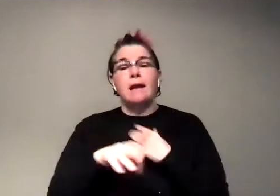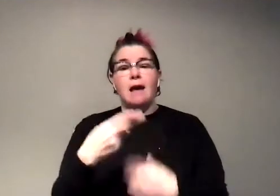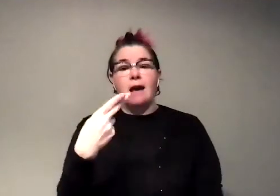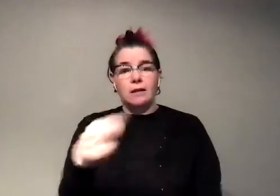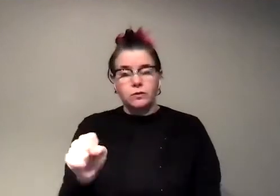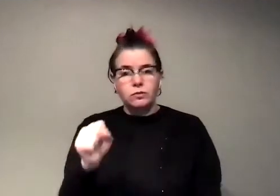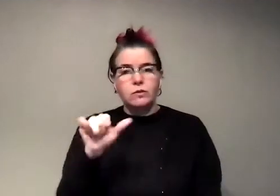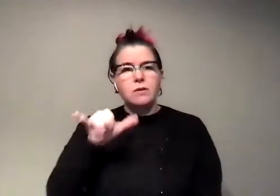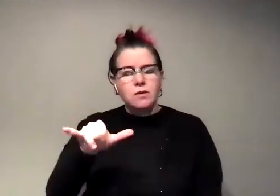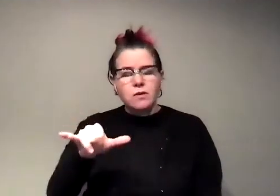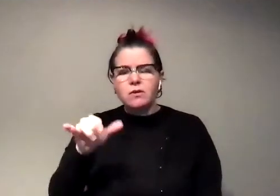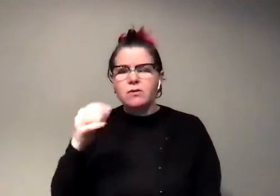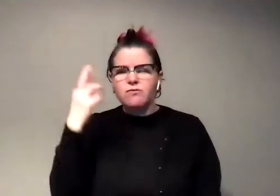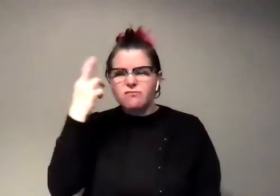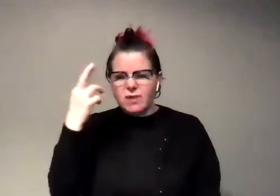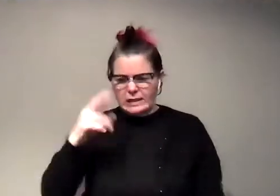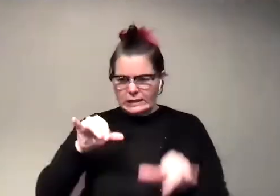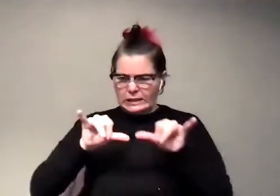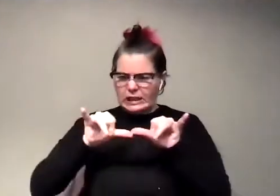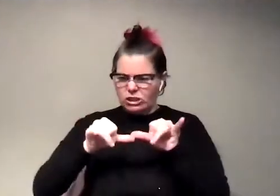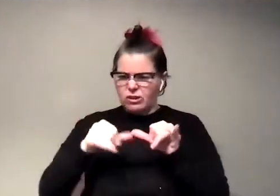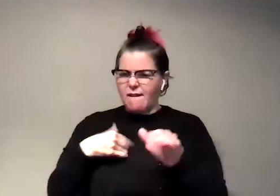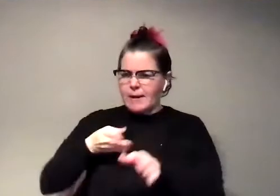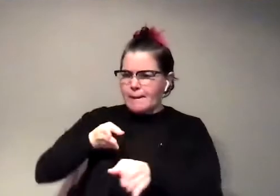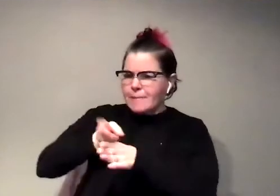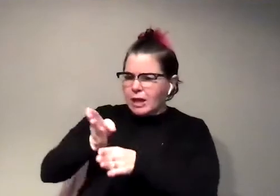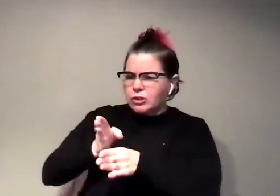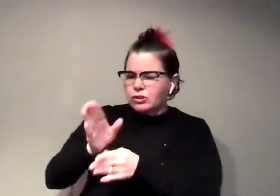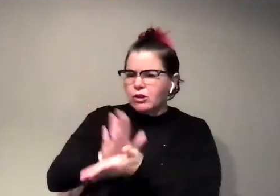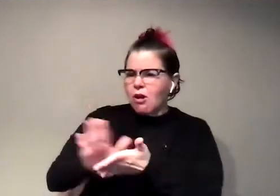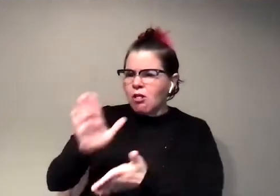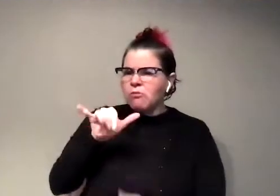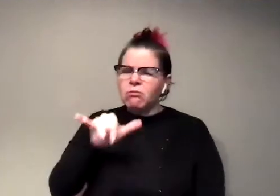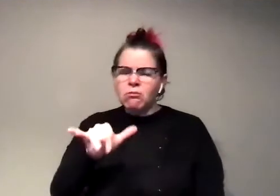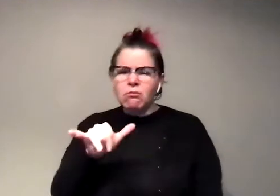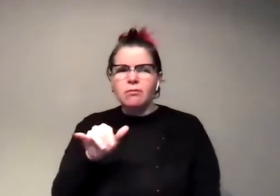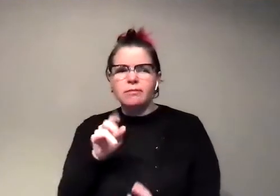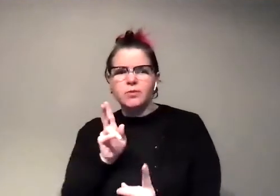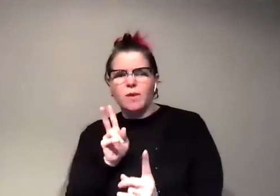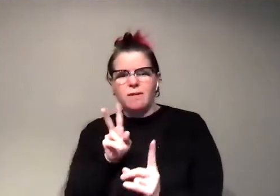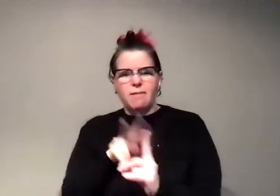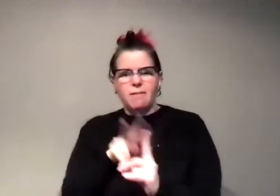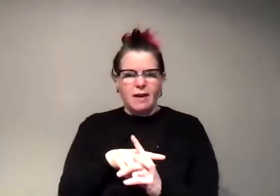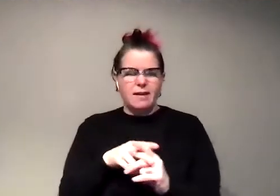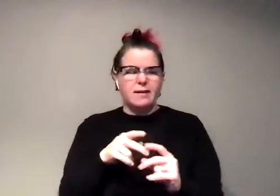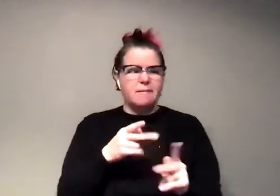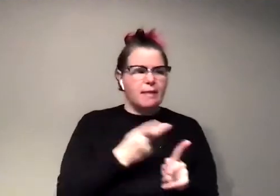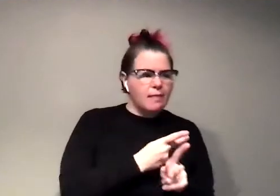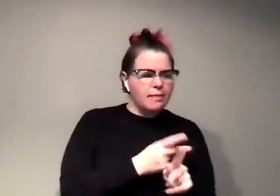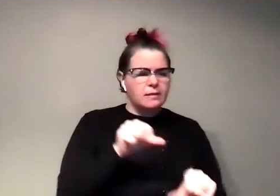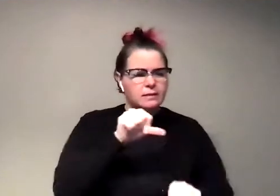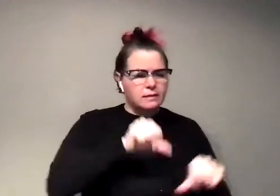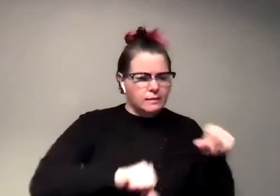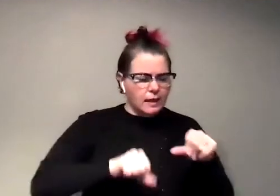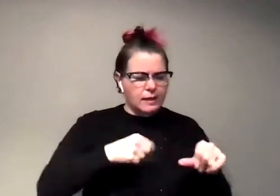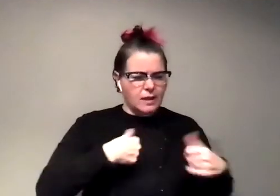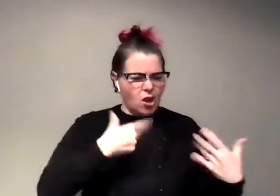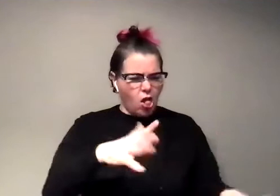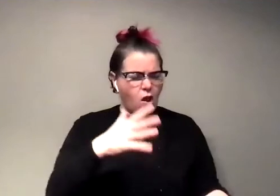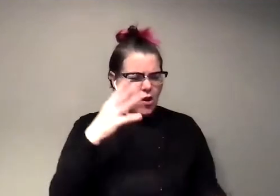about engineering as a major. Kind of like applying the math and science that I was